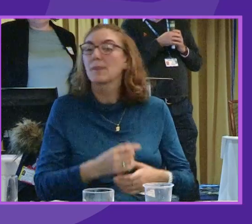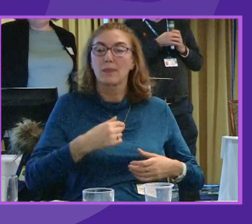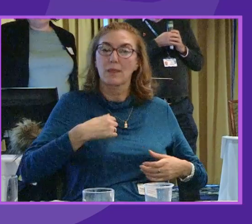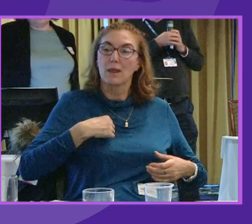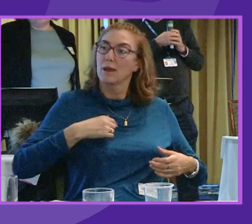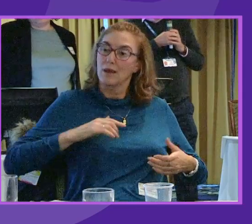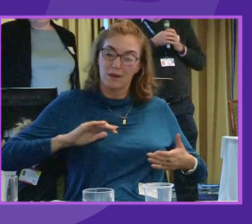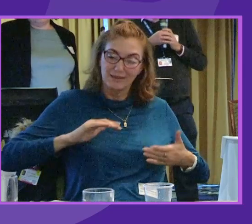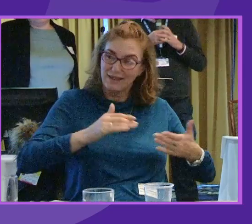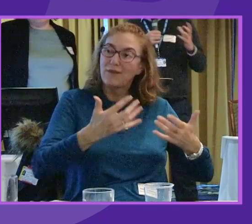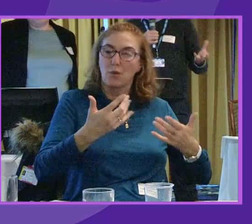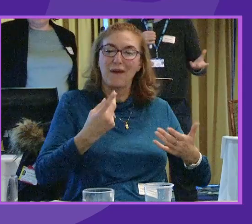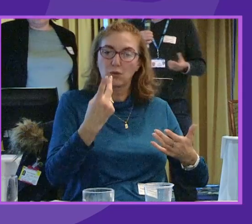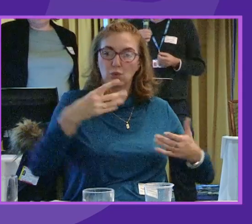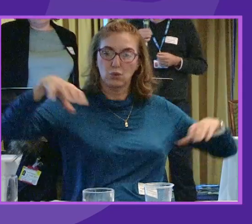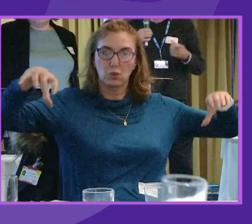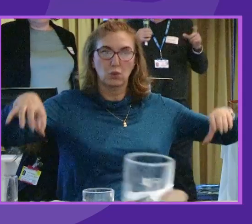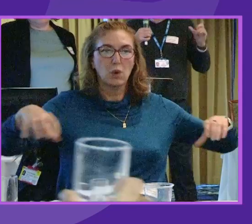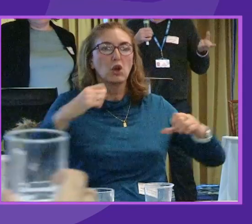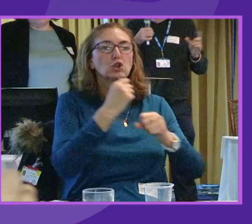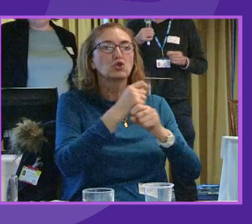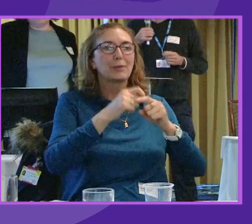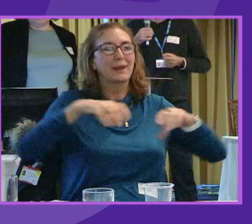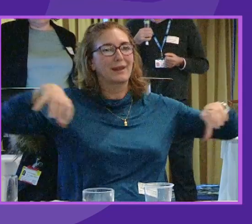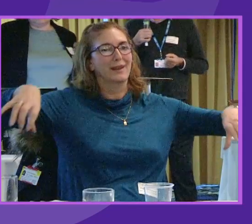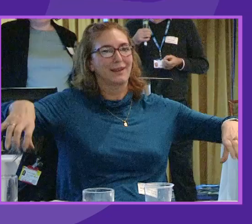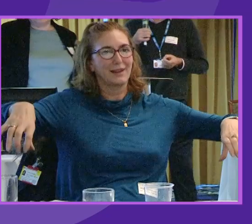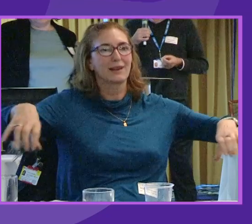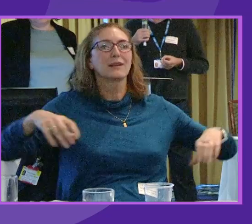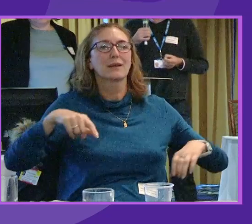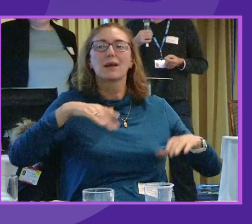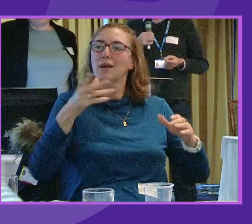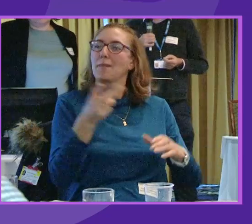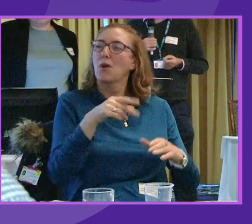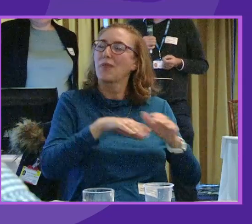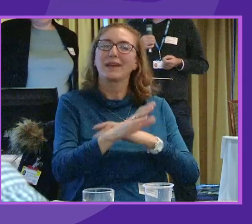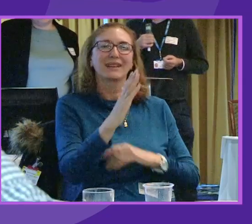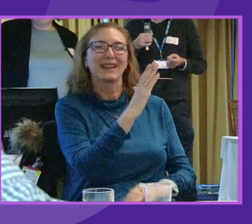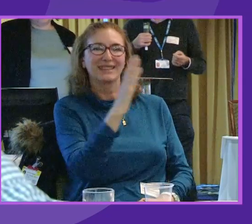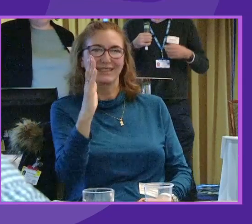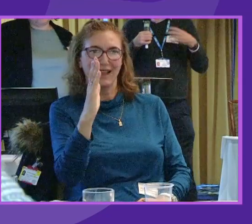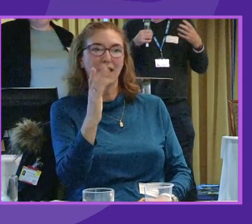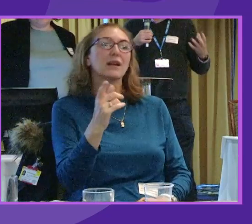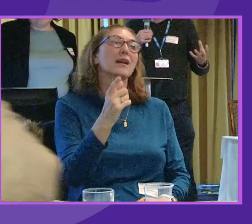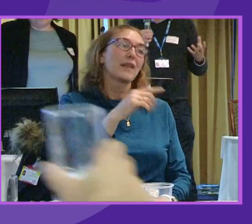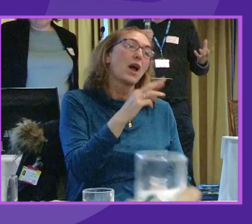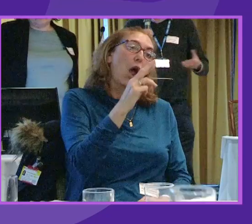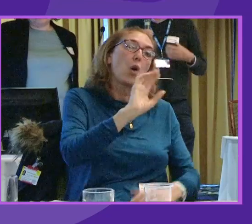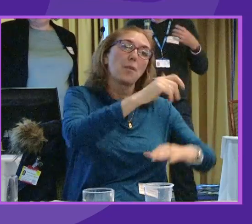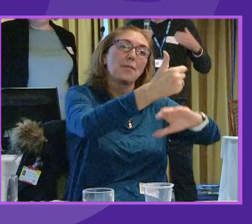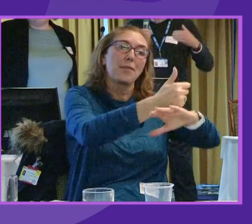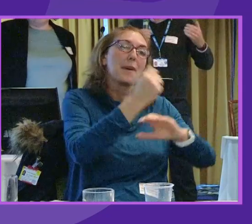we've got kind of 2 provisional GP sites identified there in East Lancs. We'll hopefully get a Blackburn one